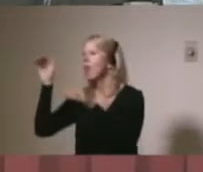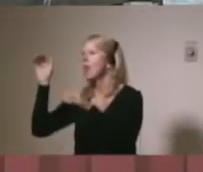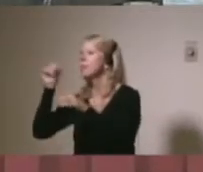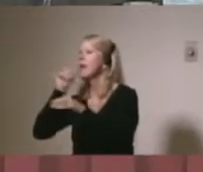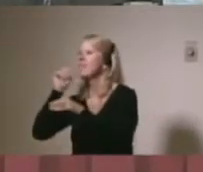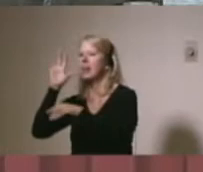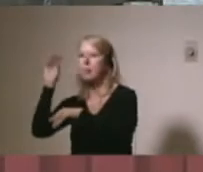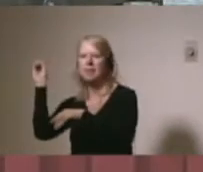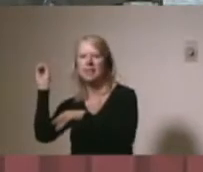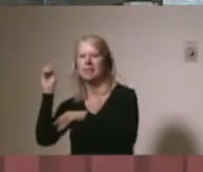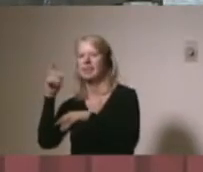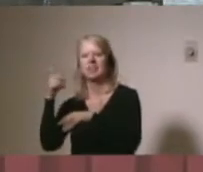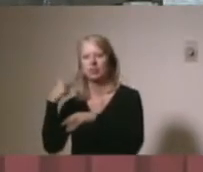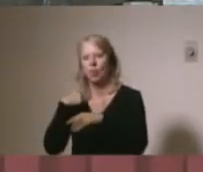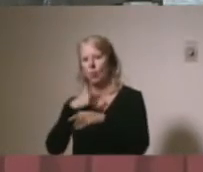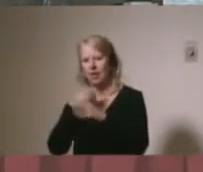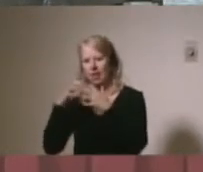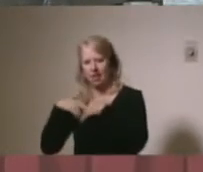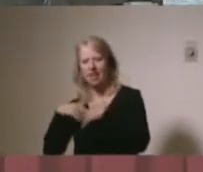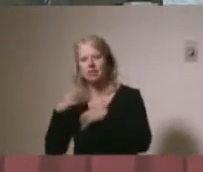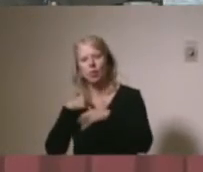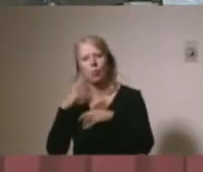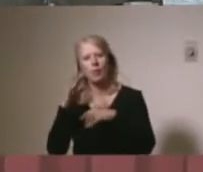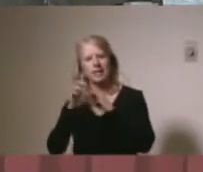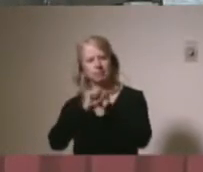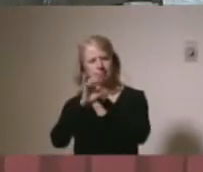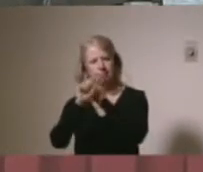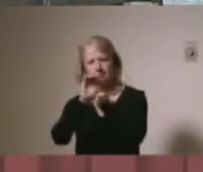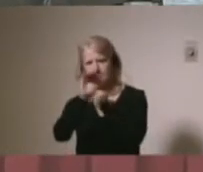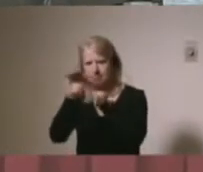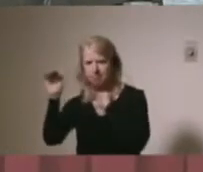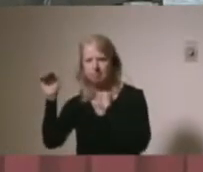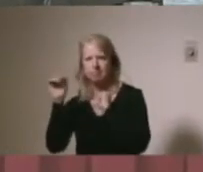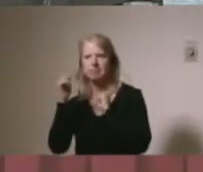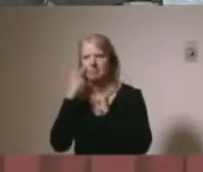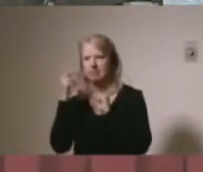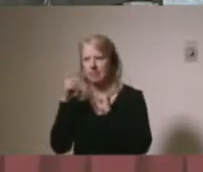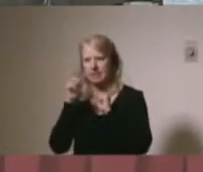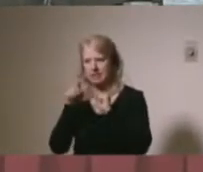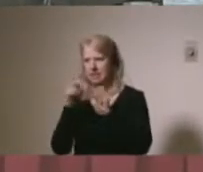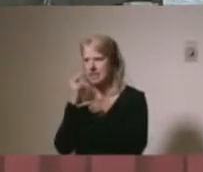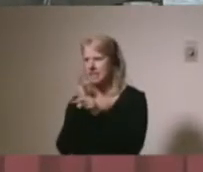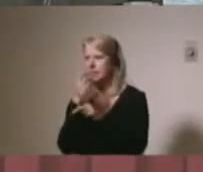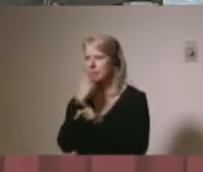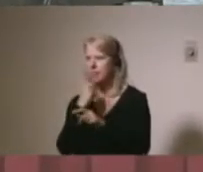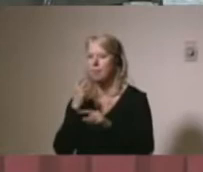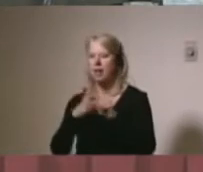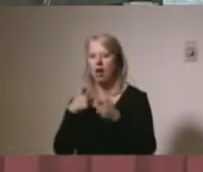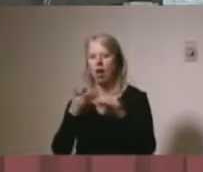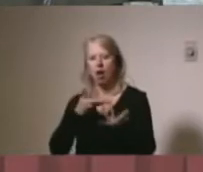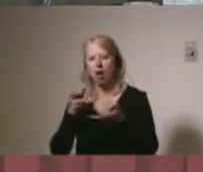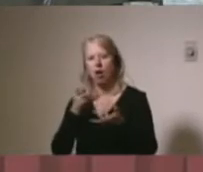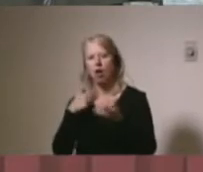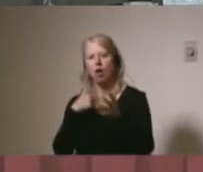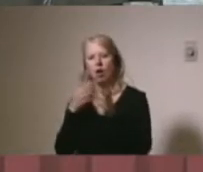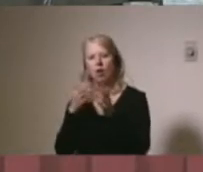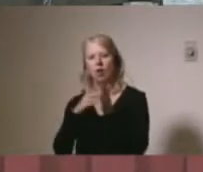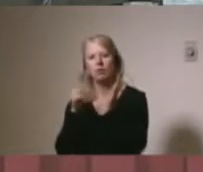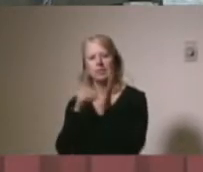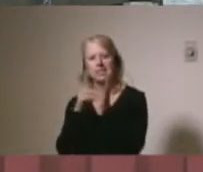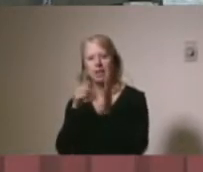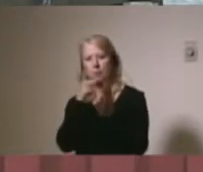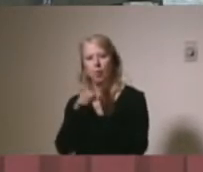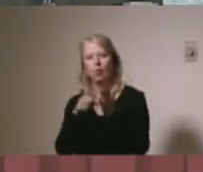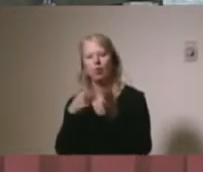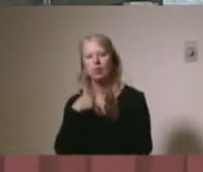that campaign. Then what's happening is we're engaging with the New Zealand Post, and we've set up a thing called